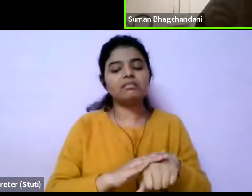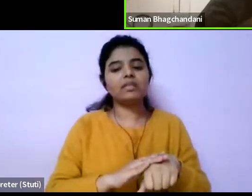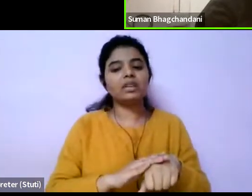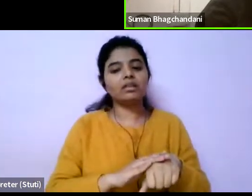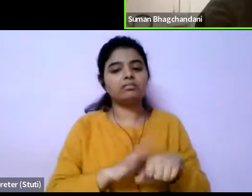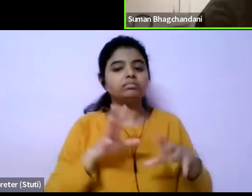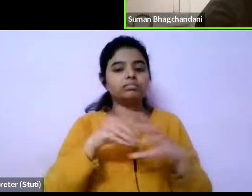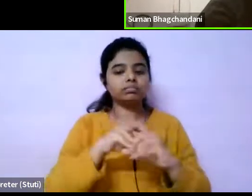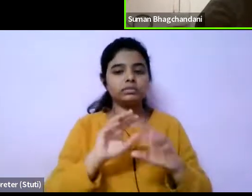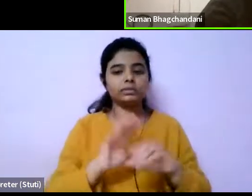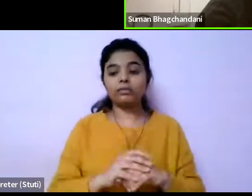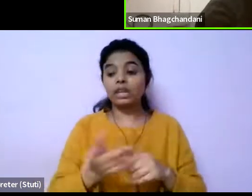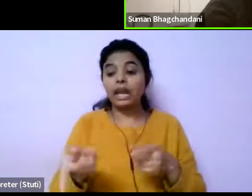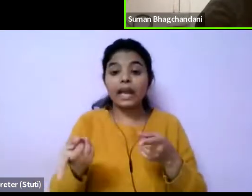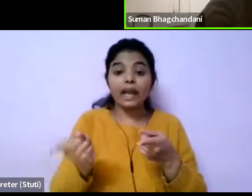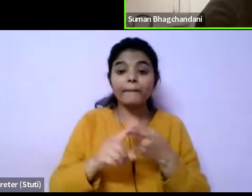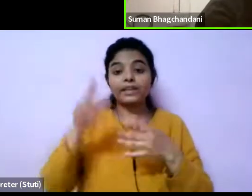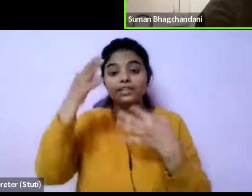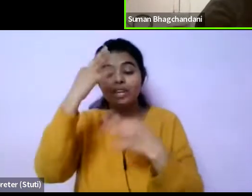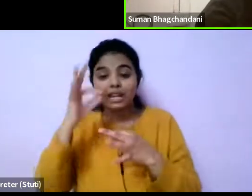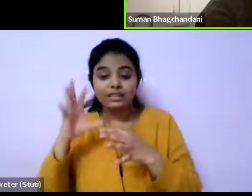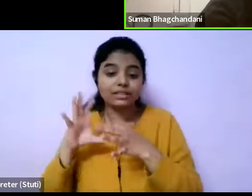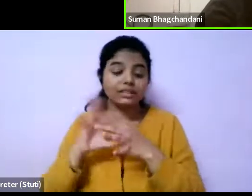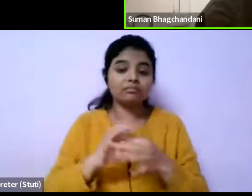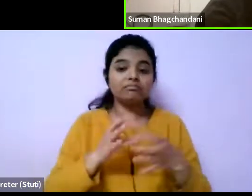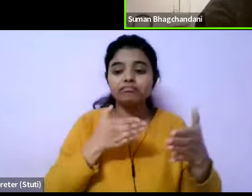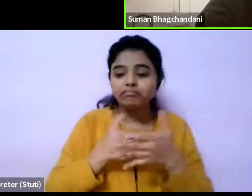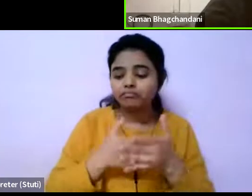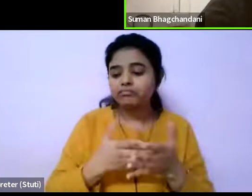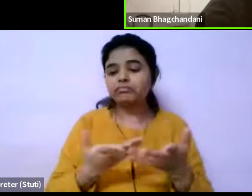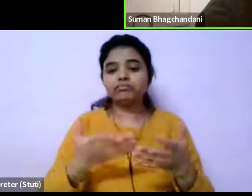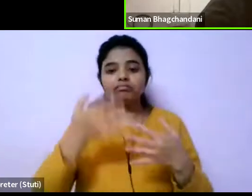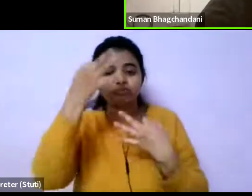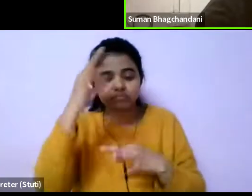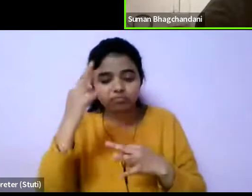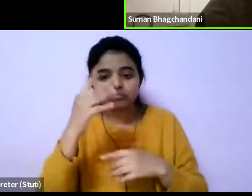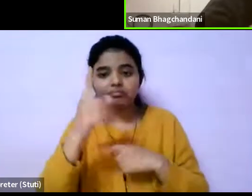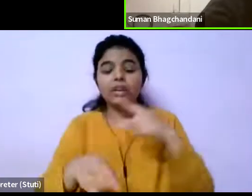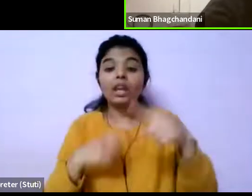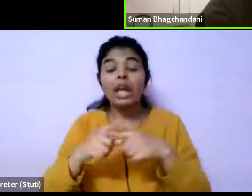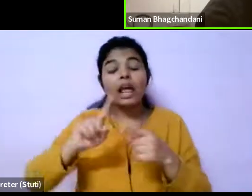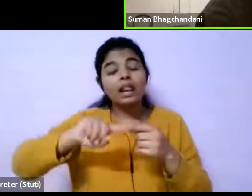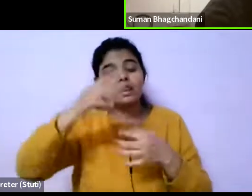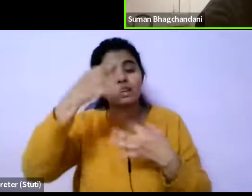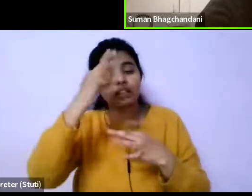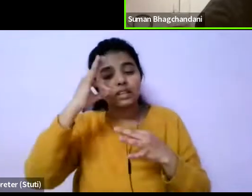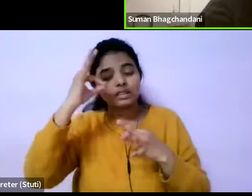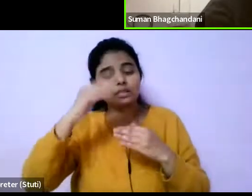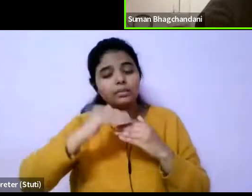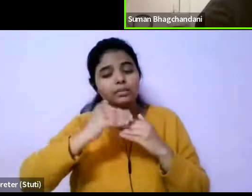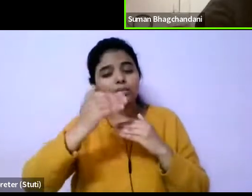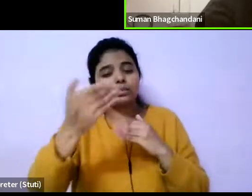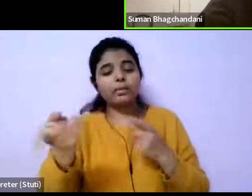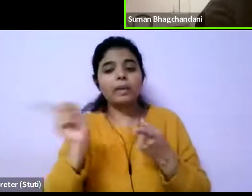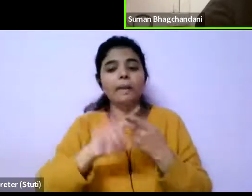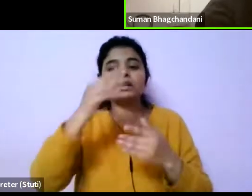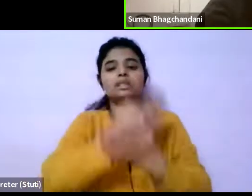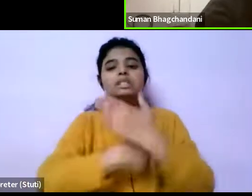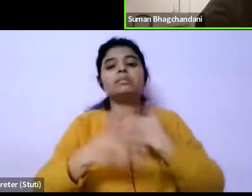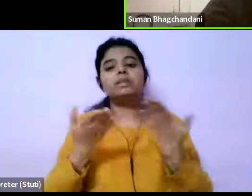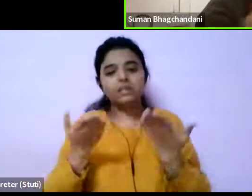for receiving injuries, limitations, challenges, and finally disability as part of the performing arts repertoire is